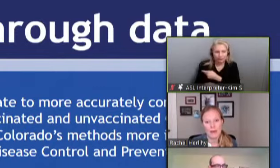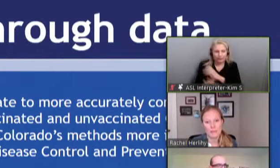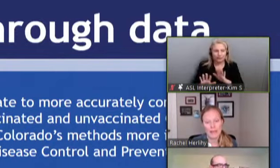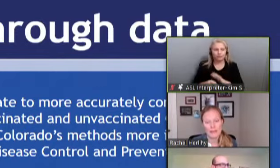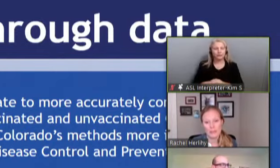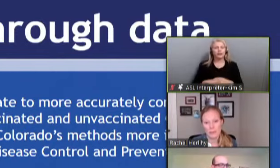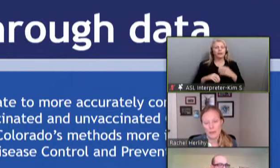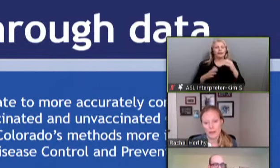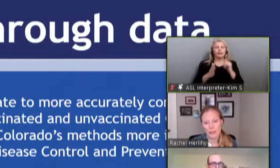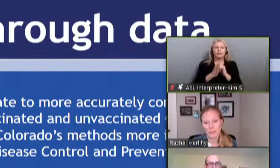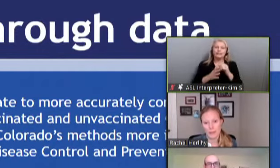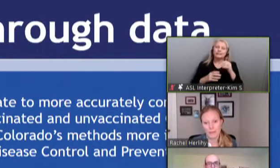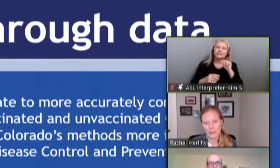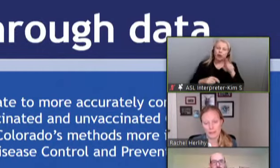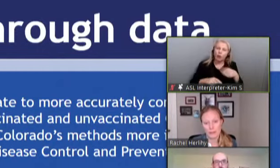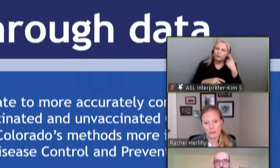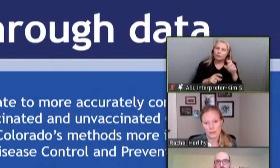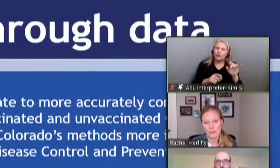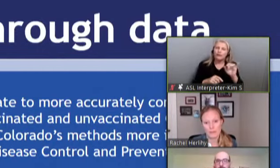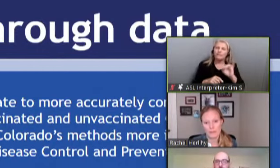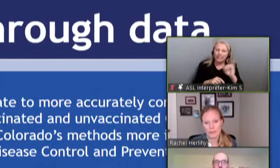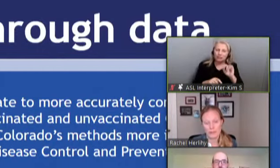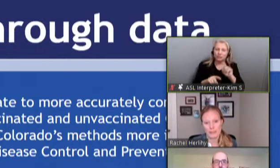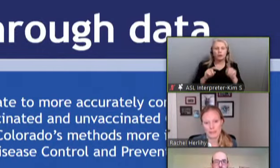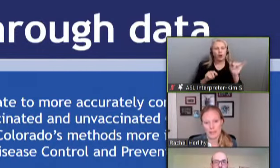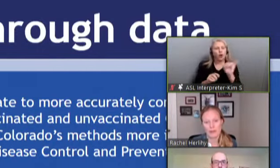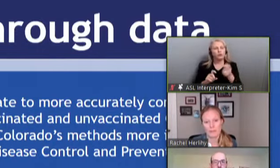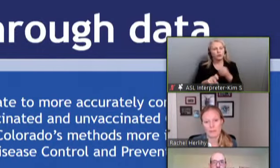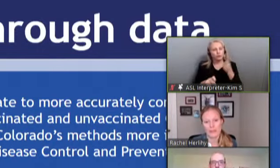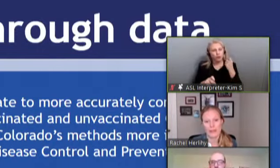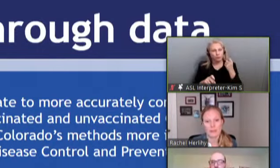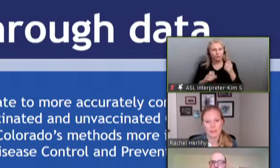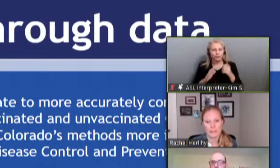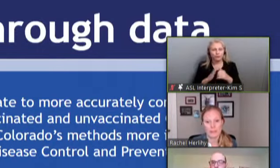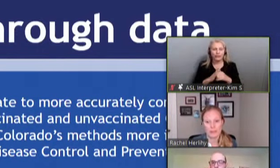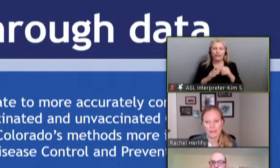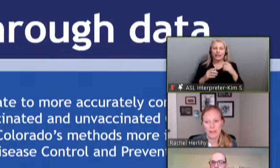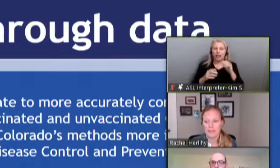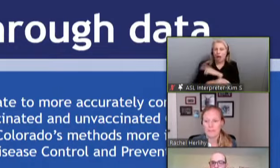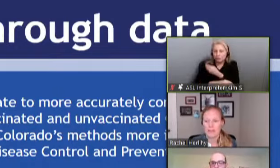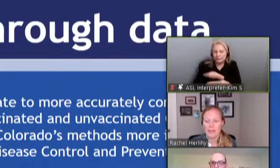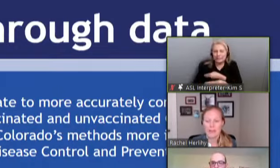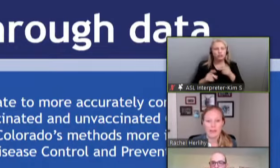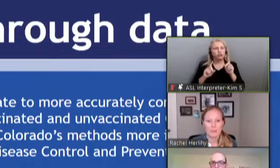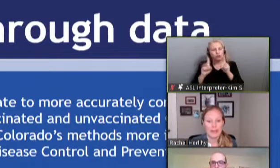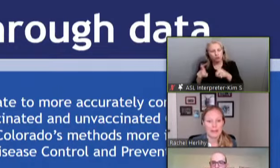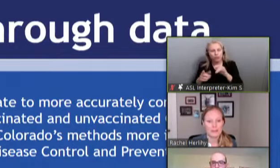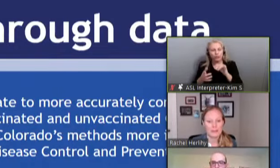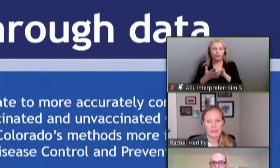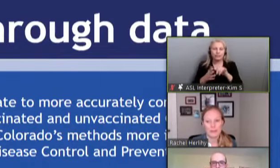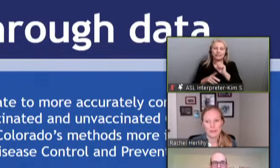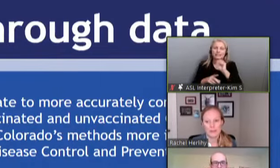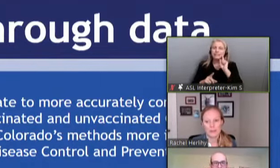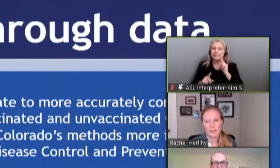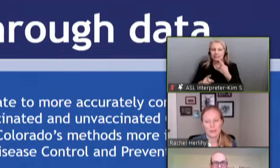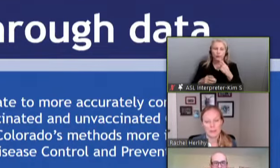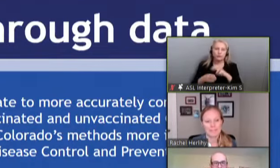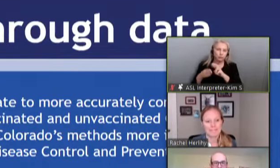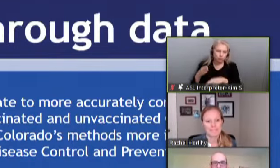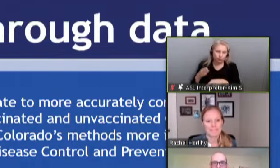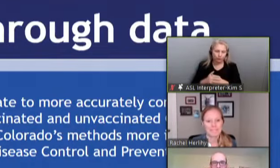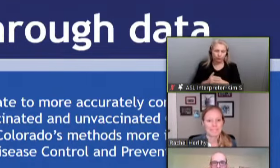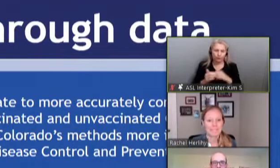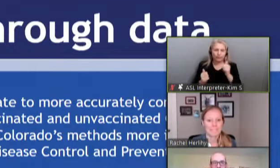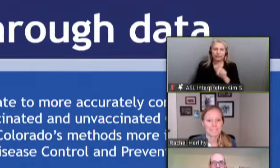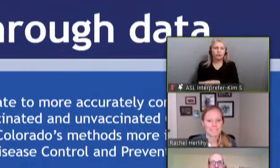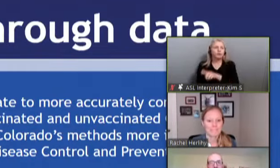Coloradans, not just from infection, but obviously also from severe disease outcomes like hospitalization. And with that, I'll turn it over to Director Bookman.